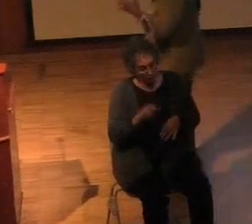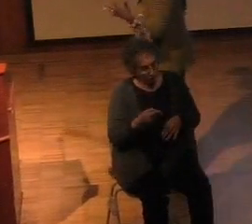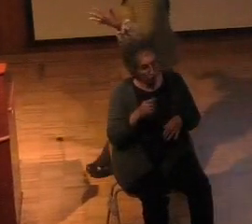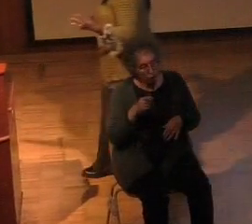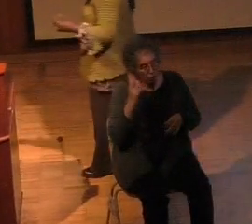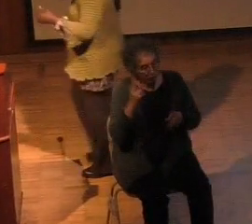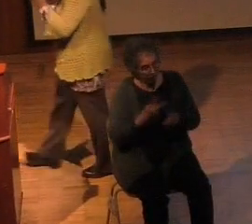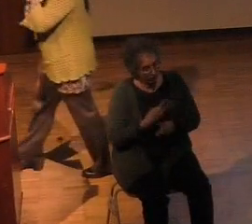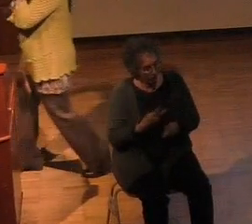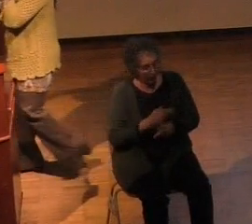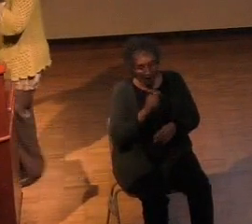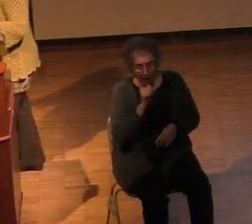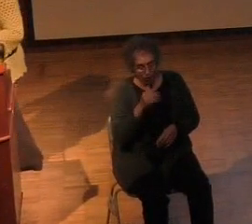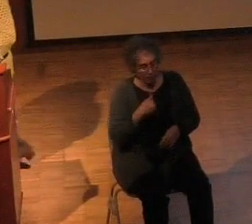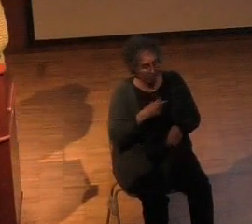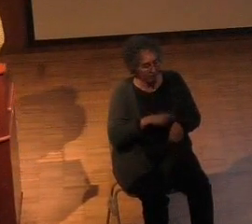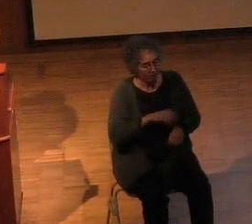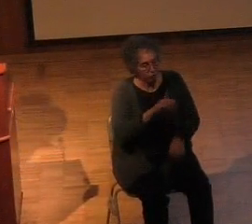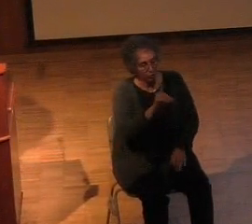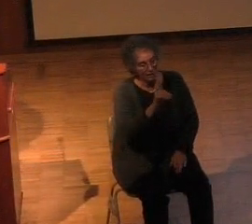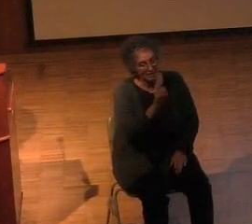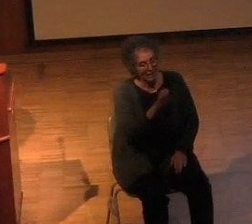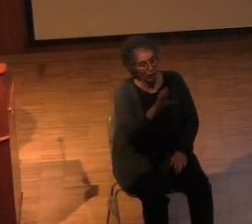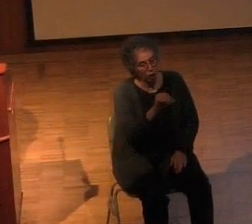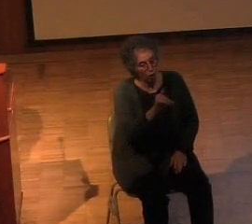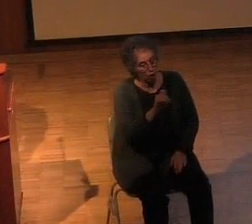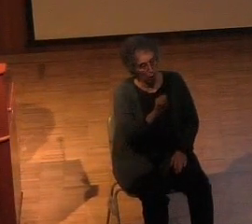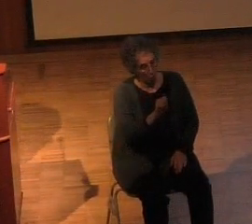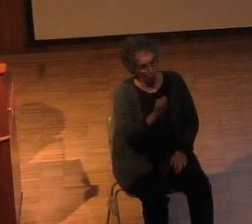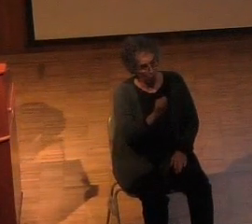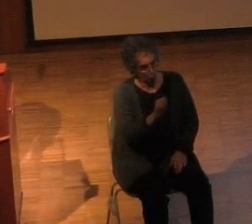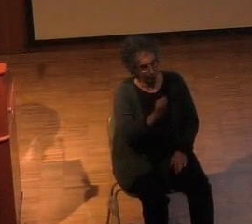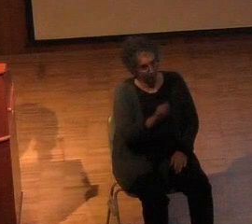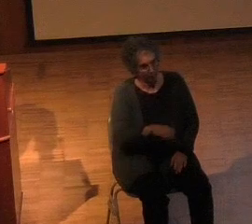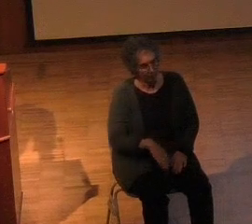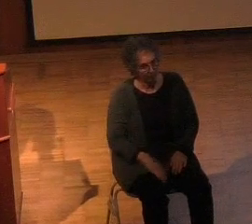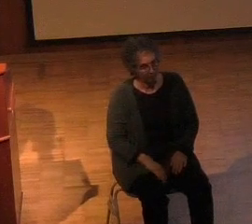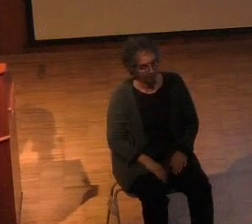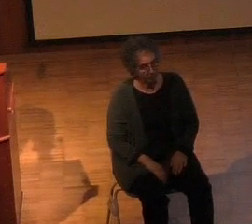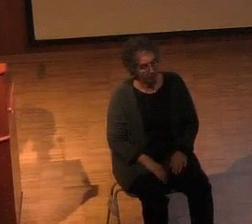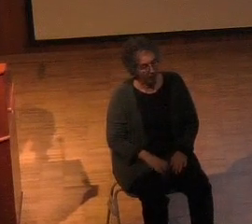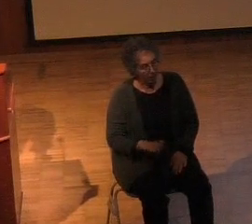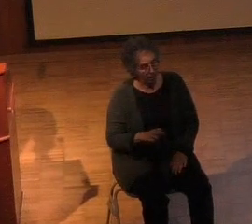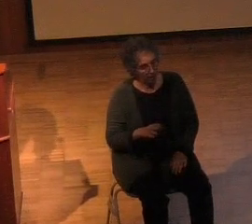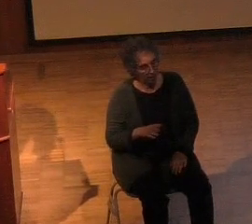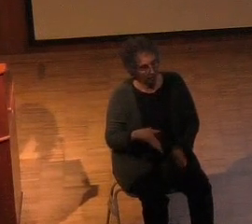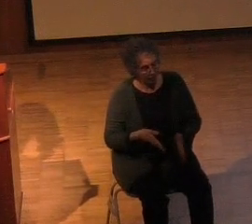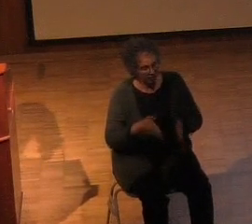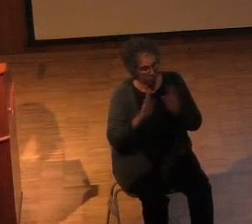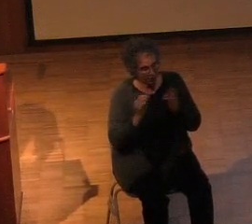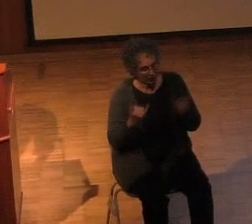know, decode is what I'm saying. So let me cut to the chase